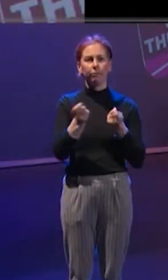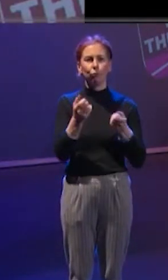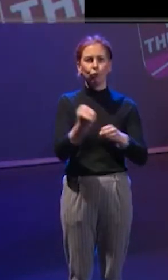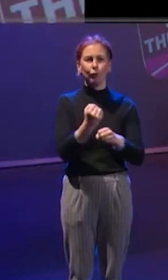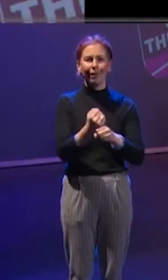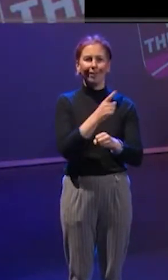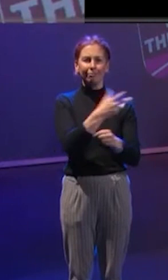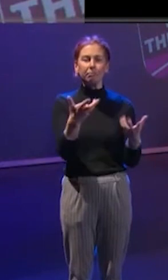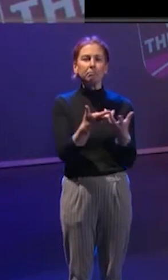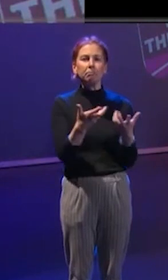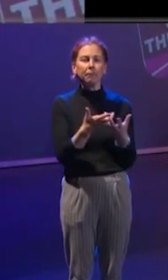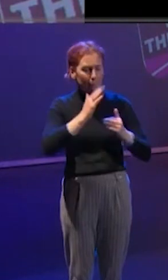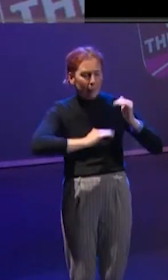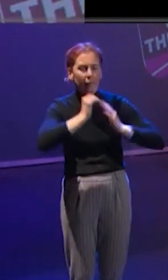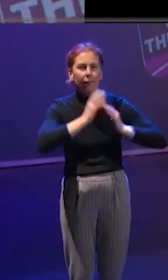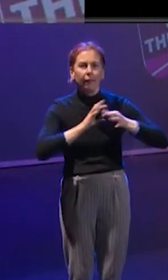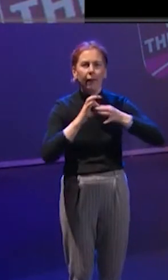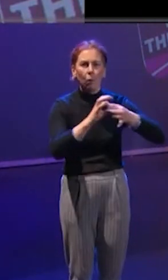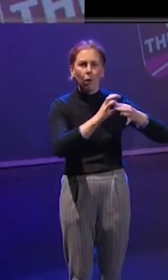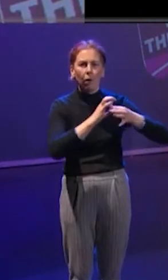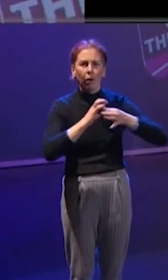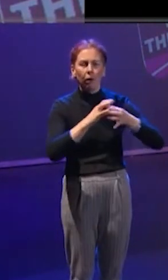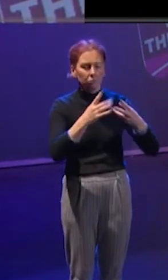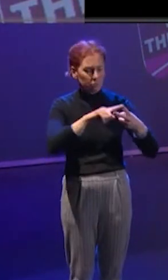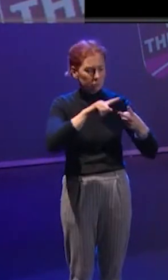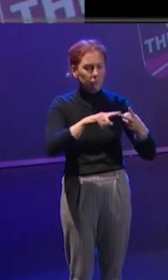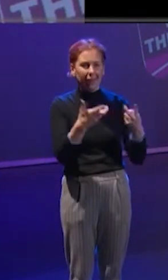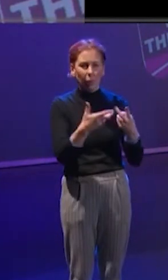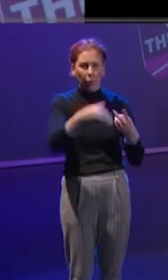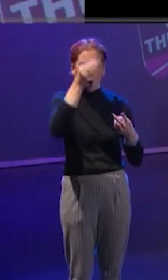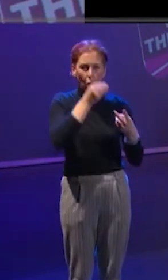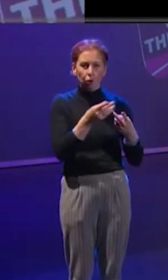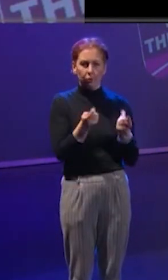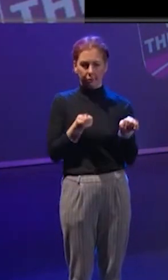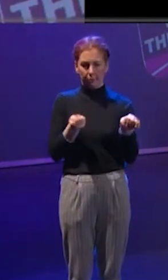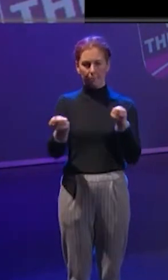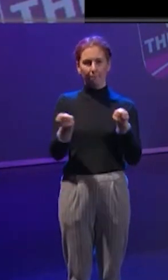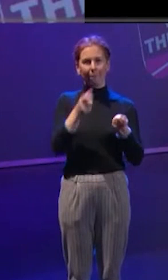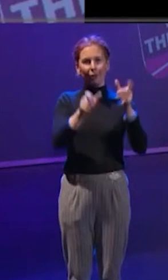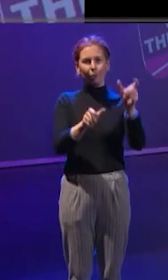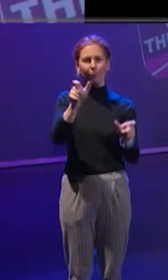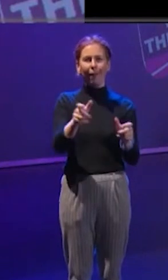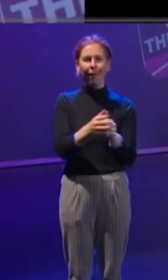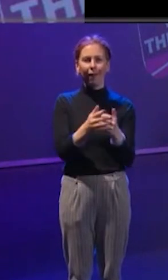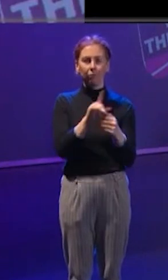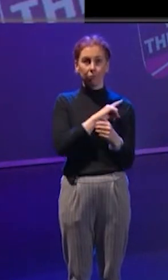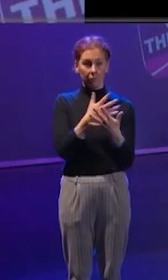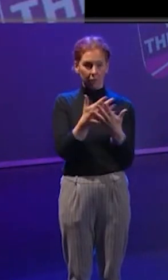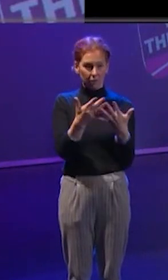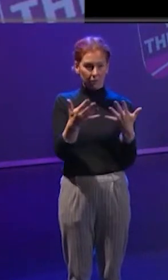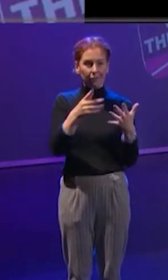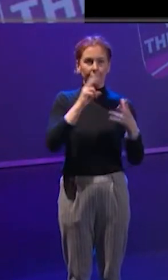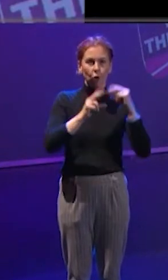build that network and also learn to manage people in that way? Because obviously there are a lot of different voices.